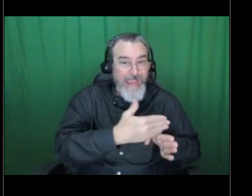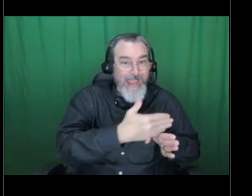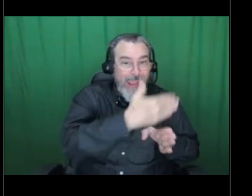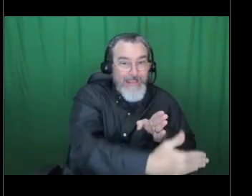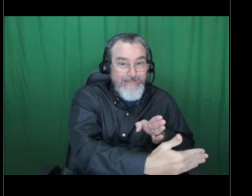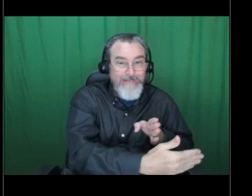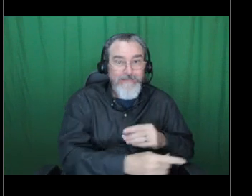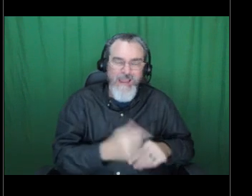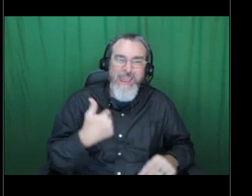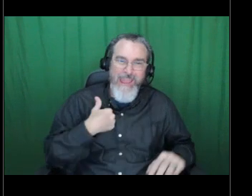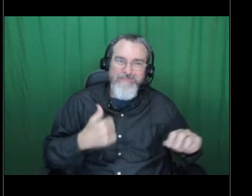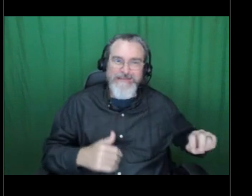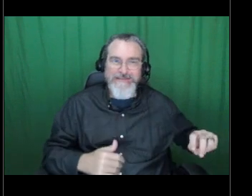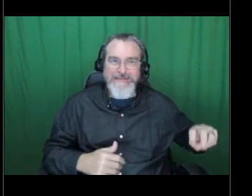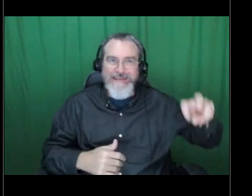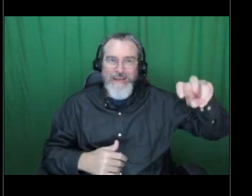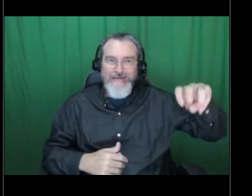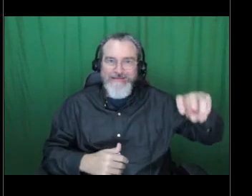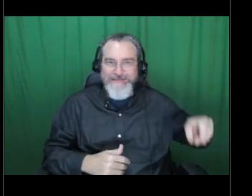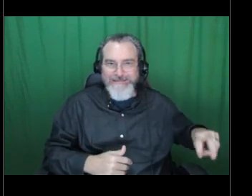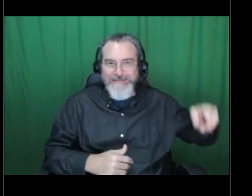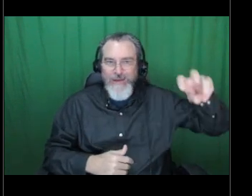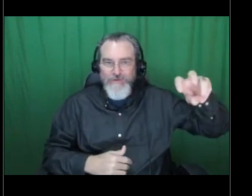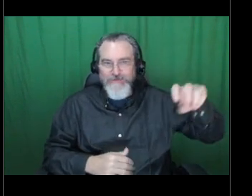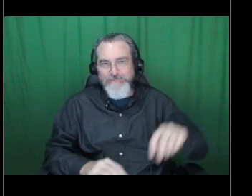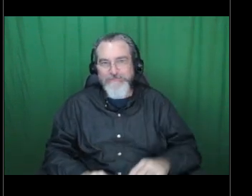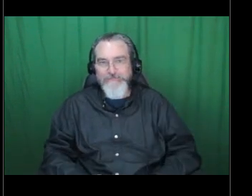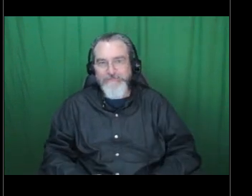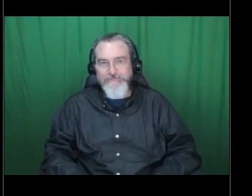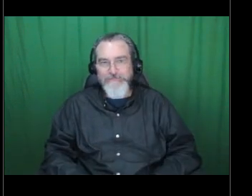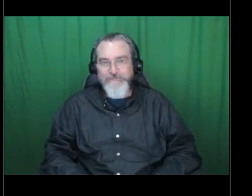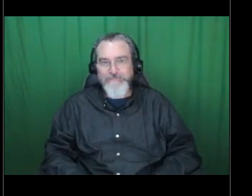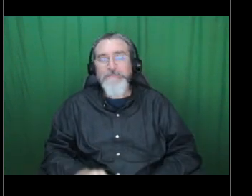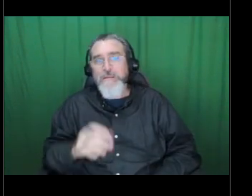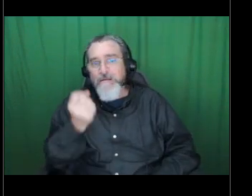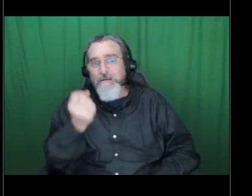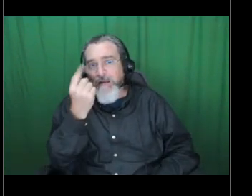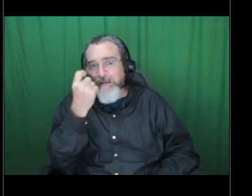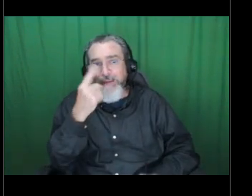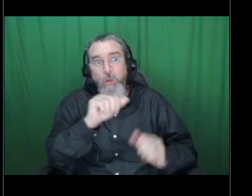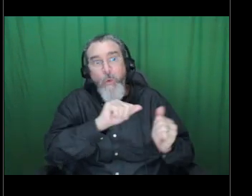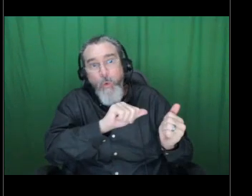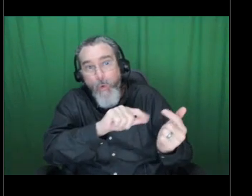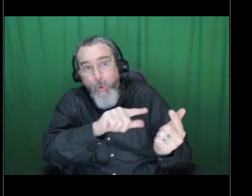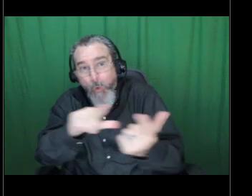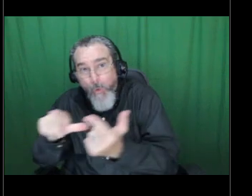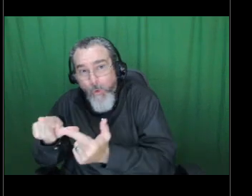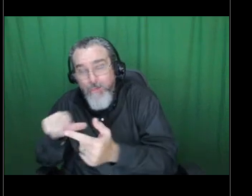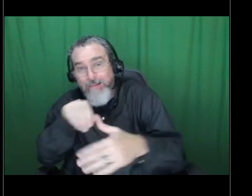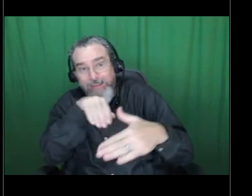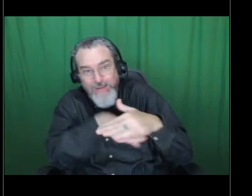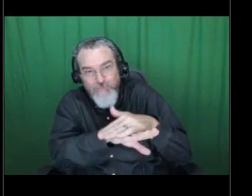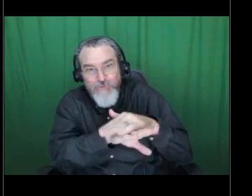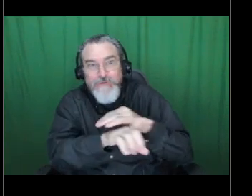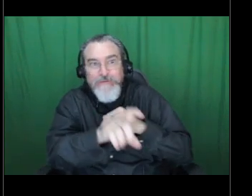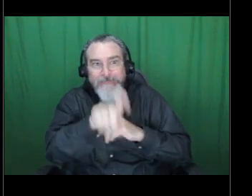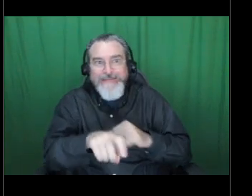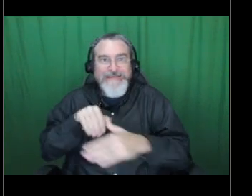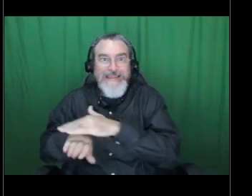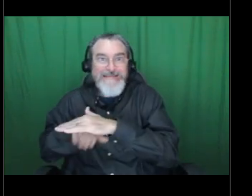by stairs. Not all ground floor entrances must be